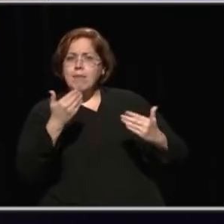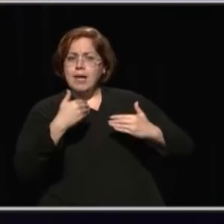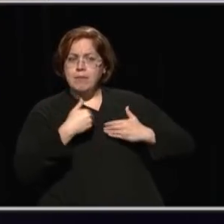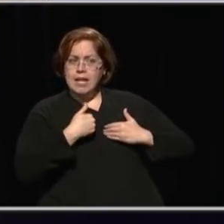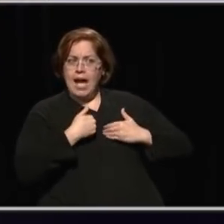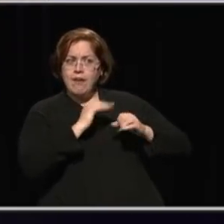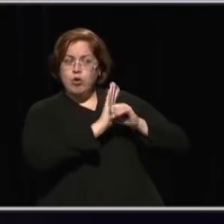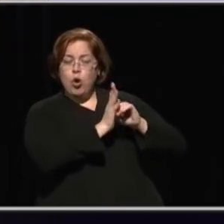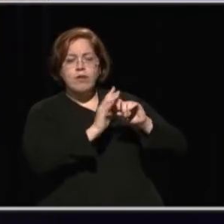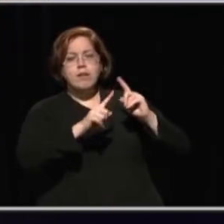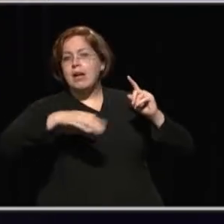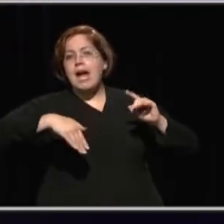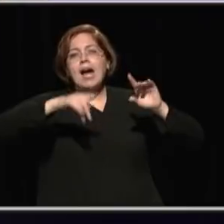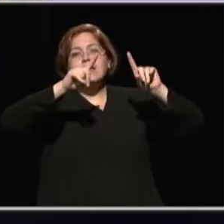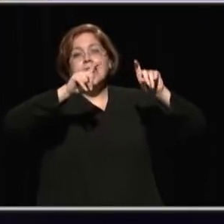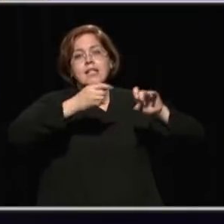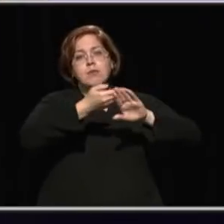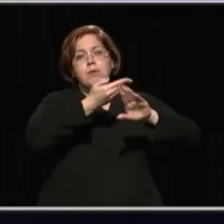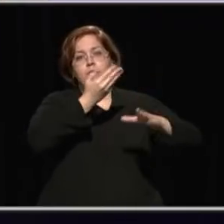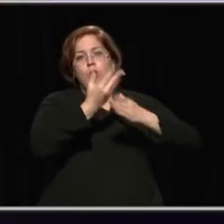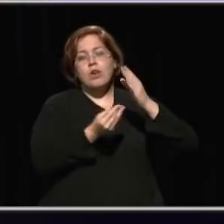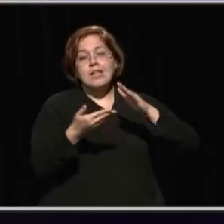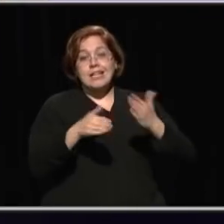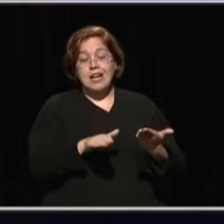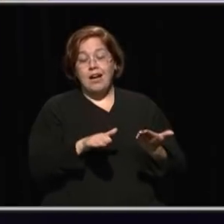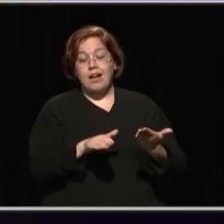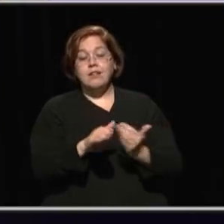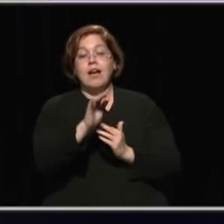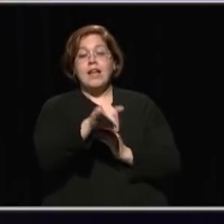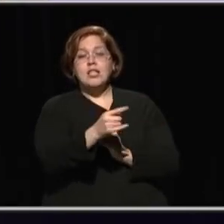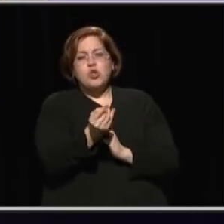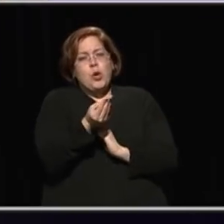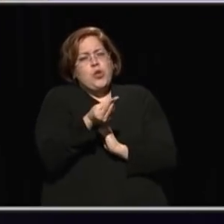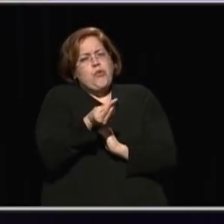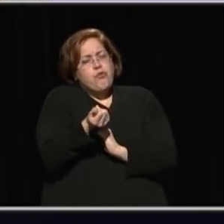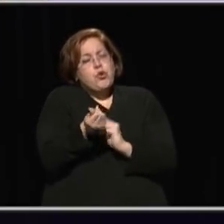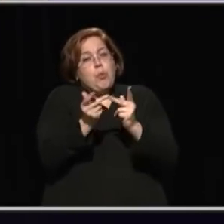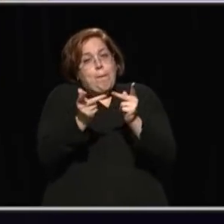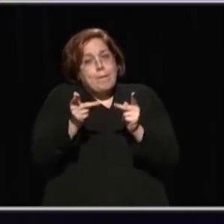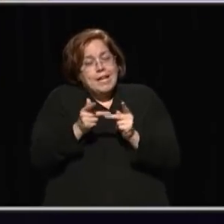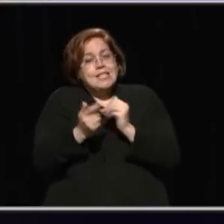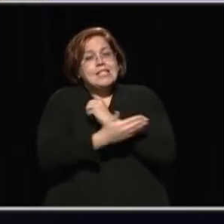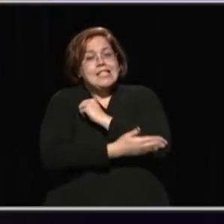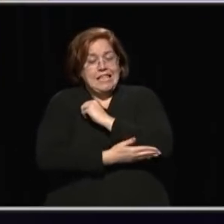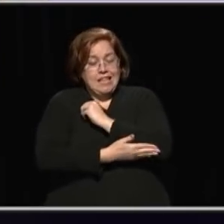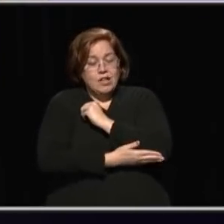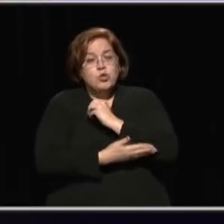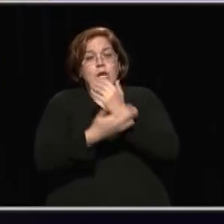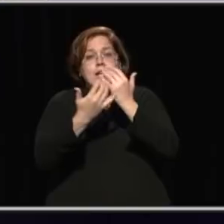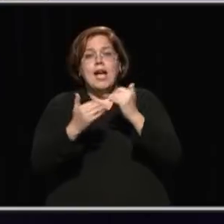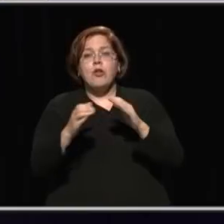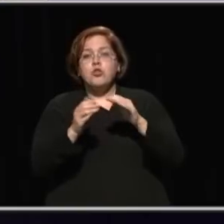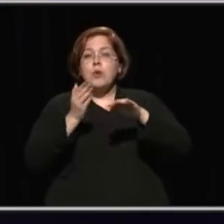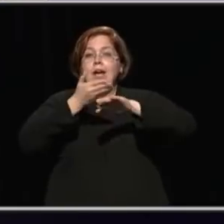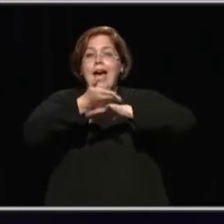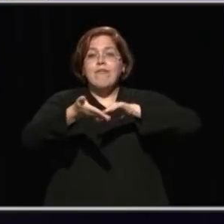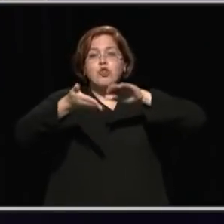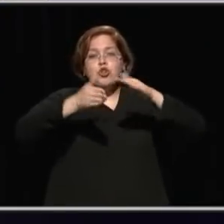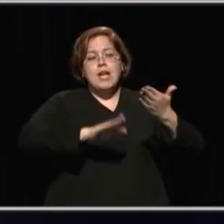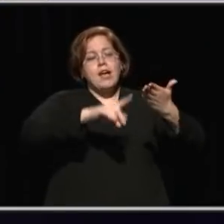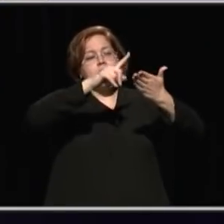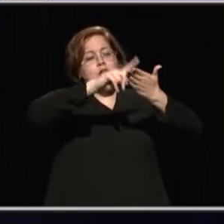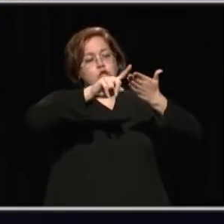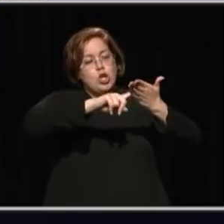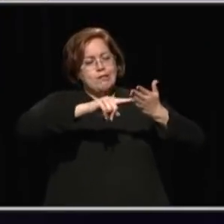testing. And this is one of the few places in the country that is now doing post-mortem surveillance